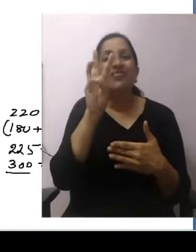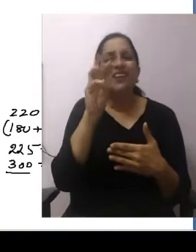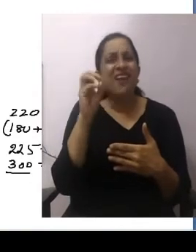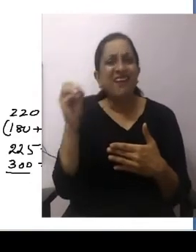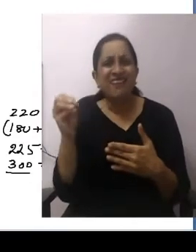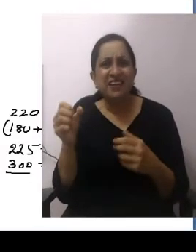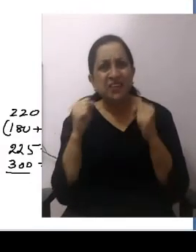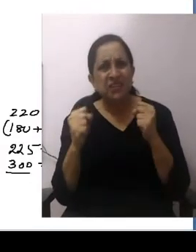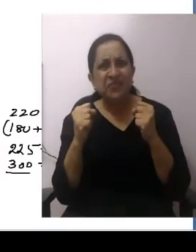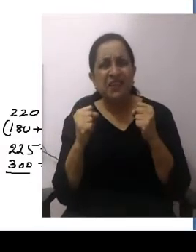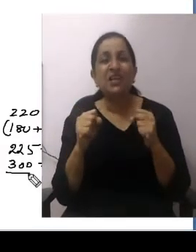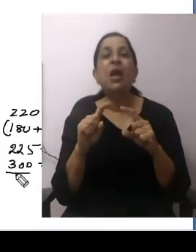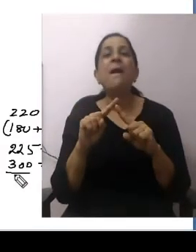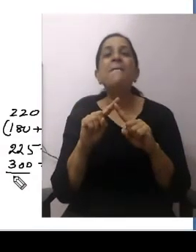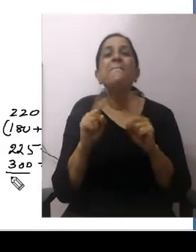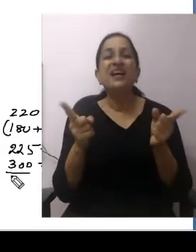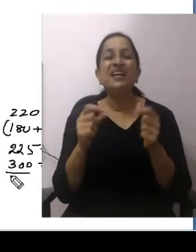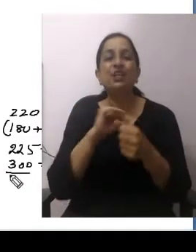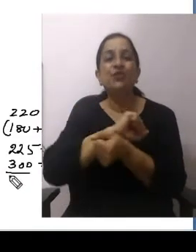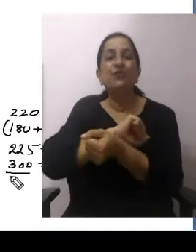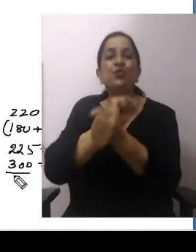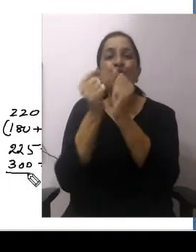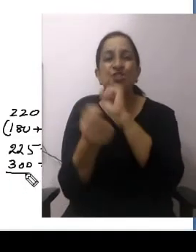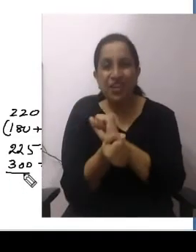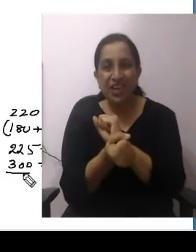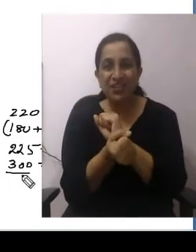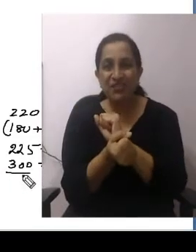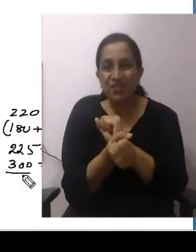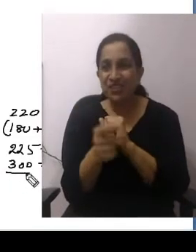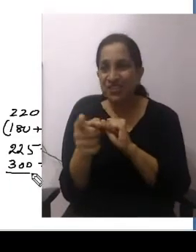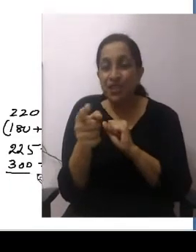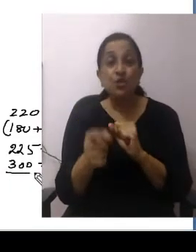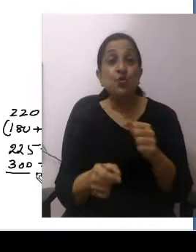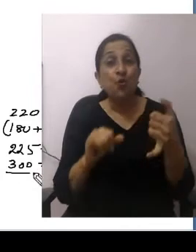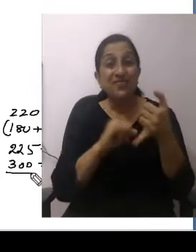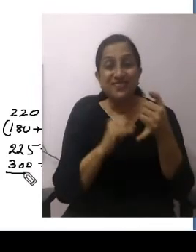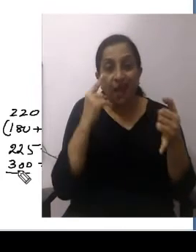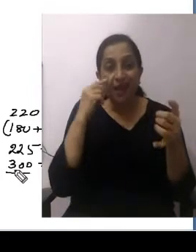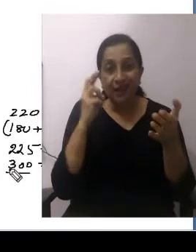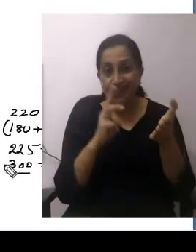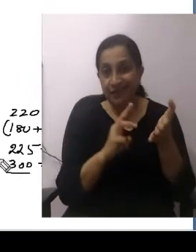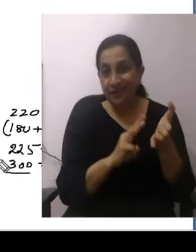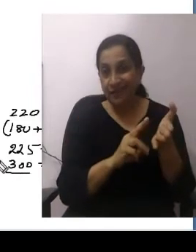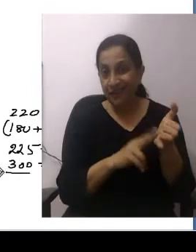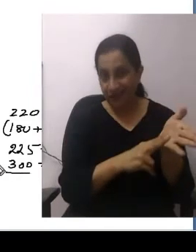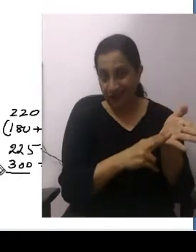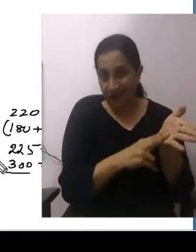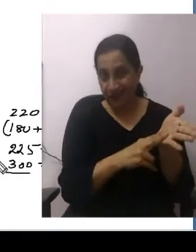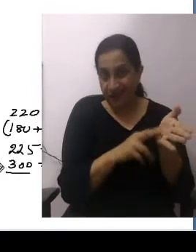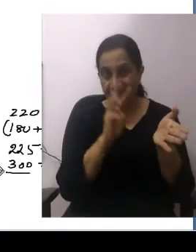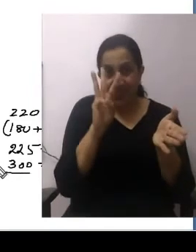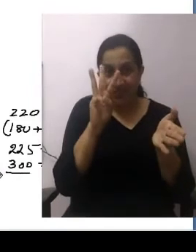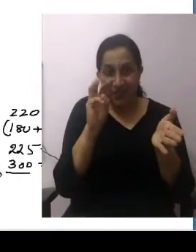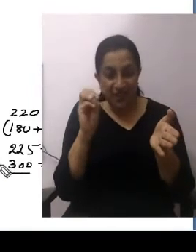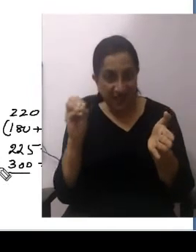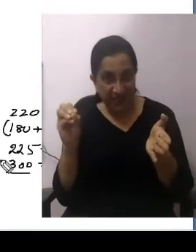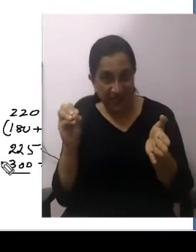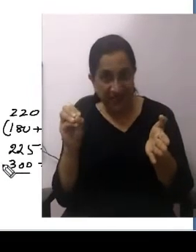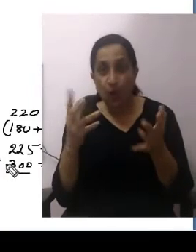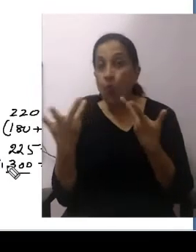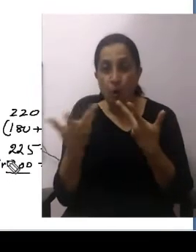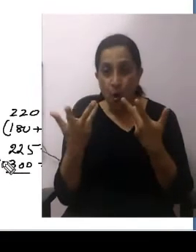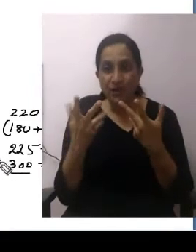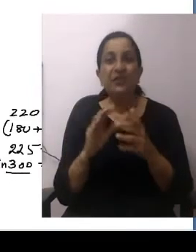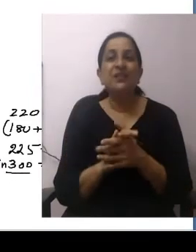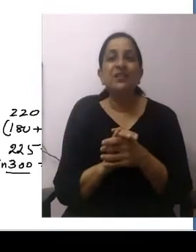270 plus 30. Supposing you want to know sin 300 is how much, sin 300